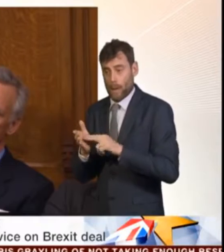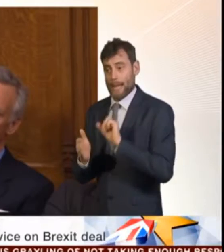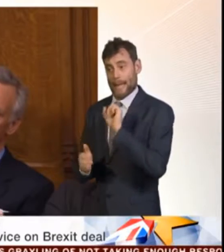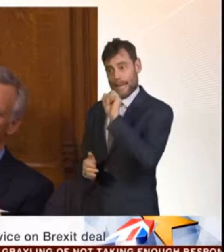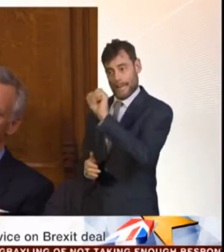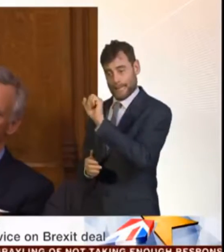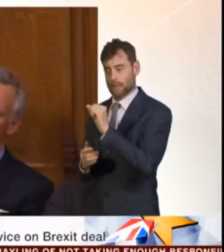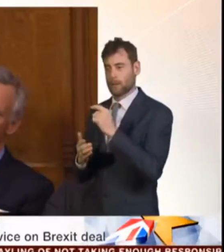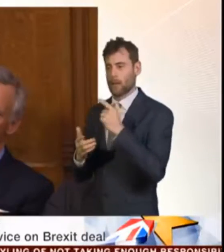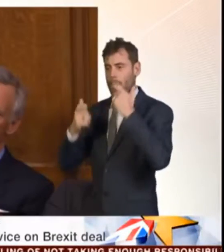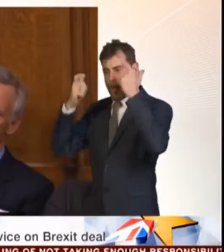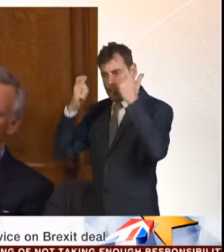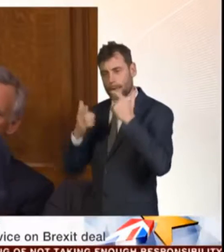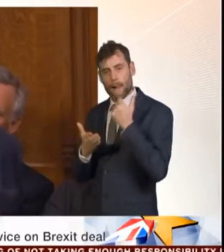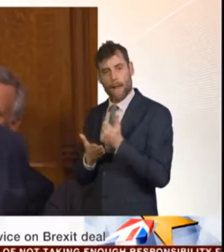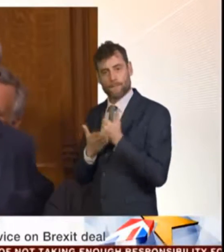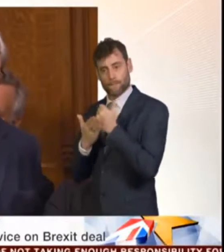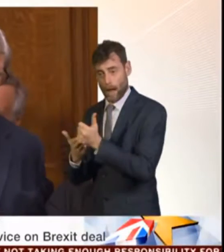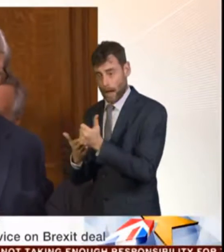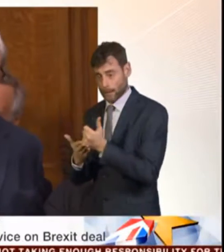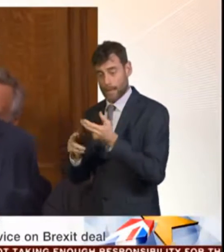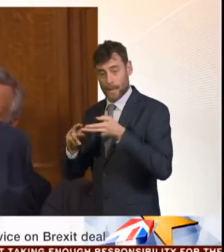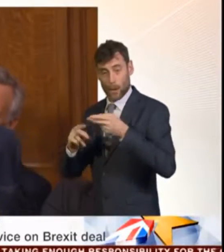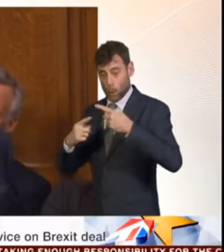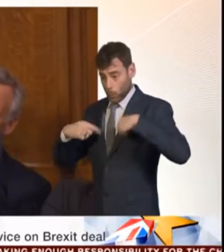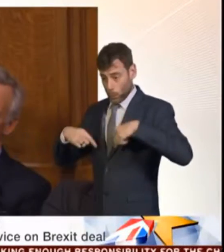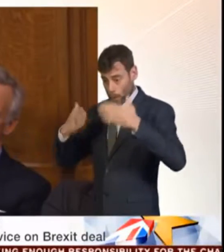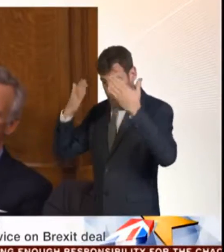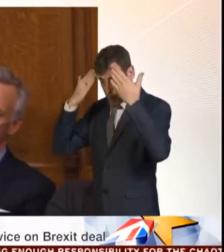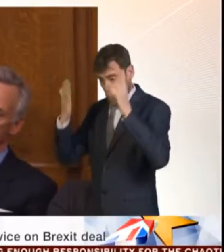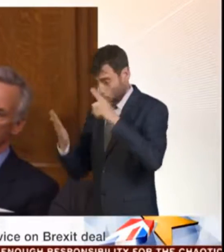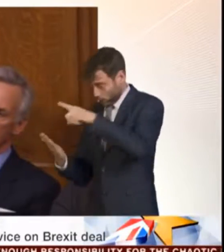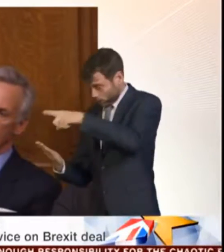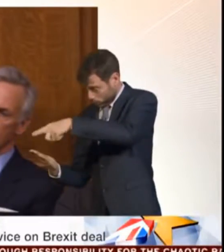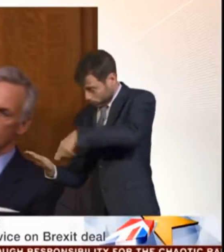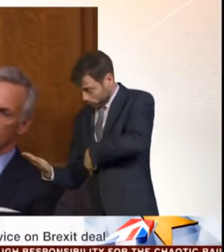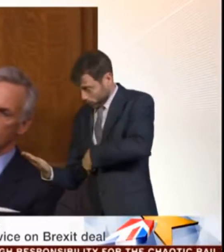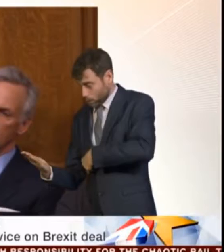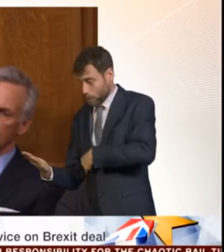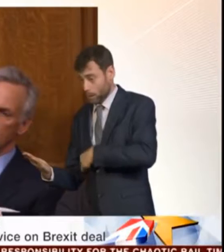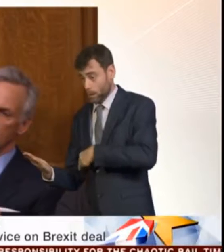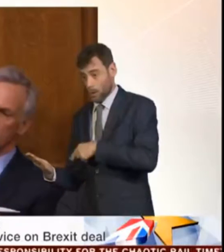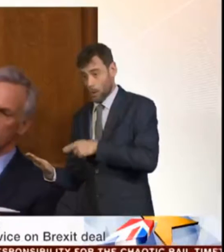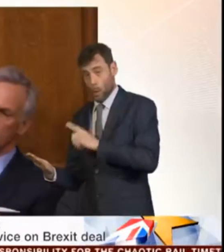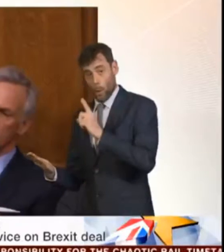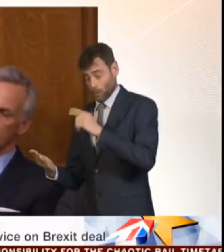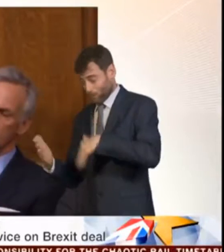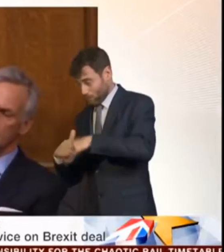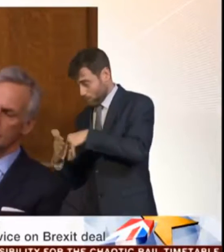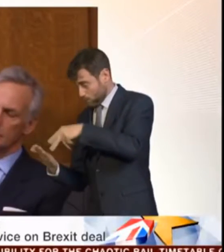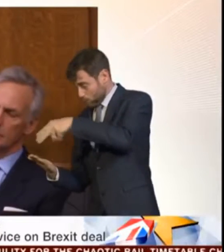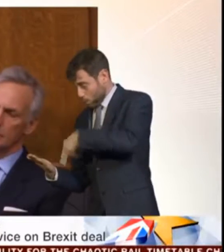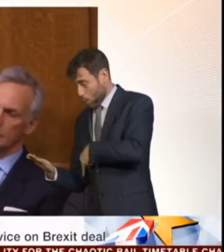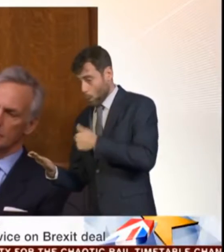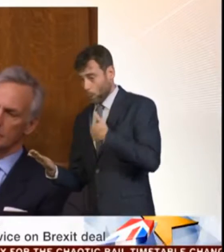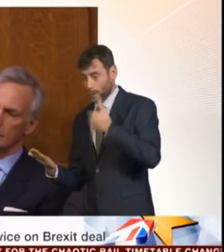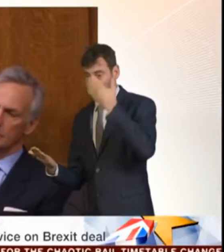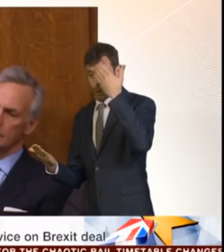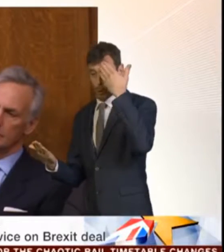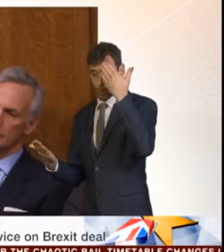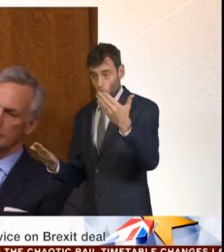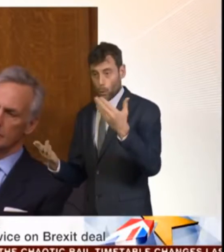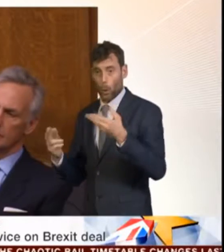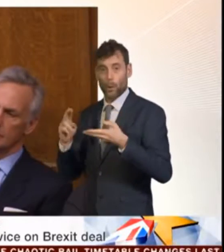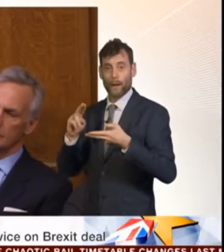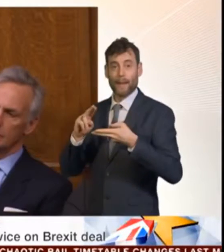disclosure, it is extremely difficult to know whether or not the public policy which has been pursued is consistent